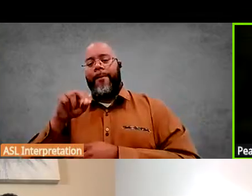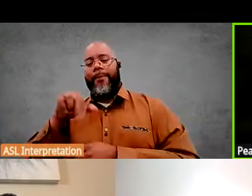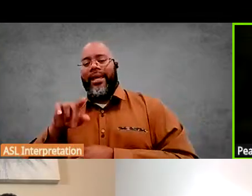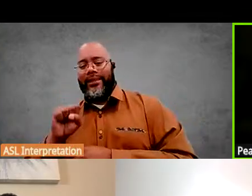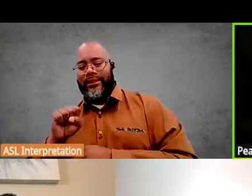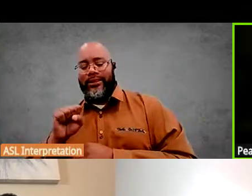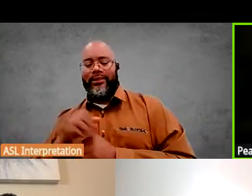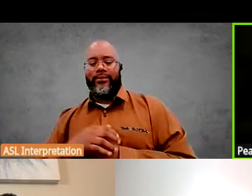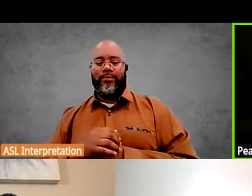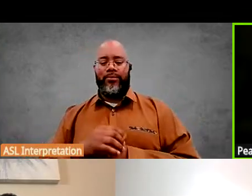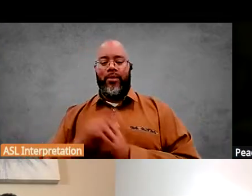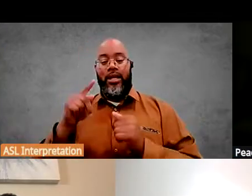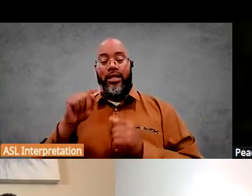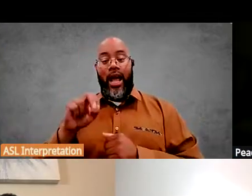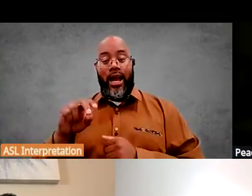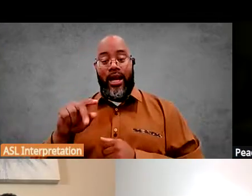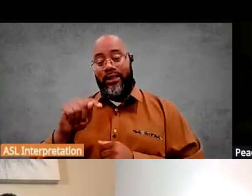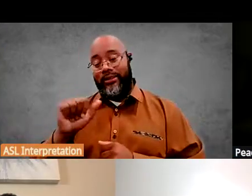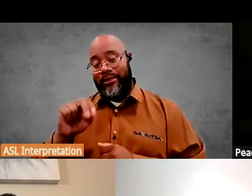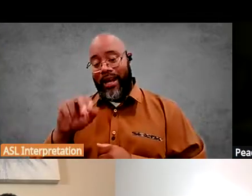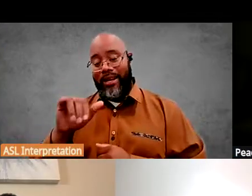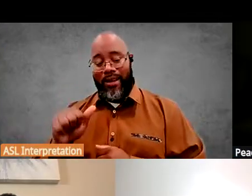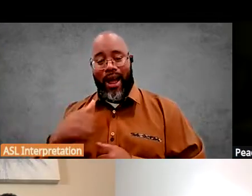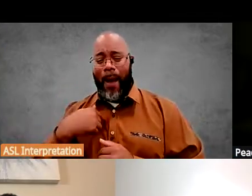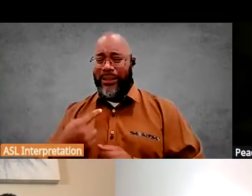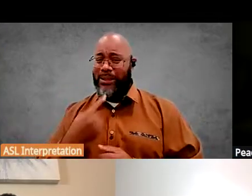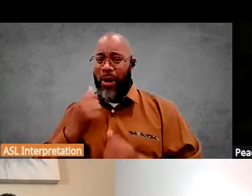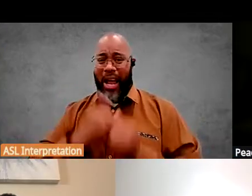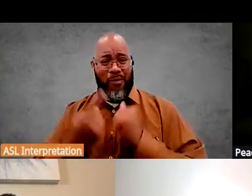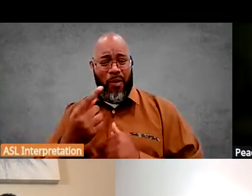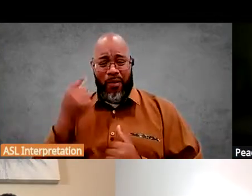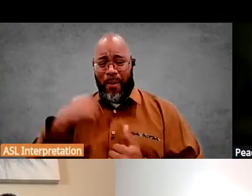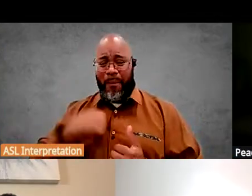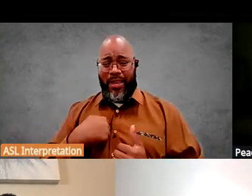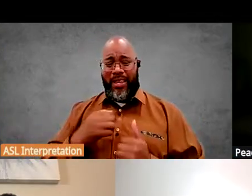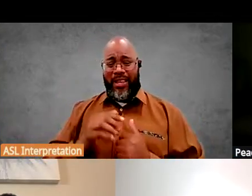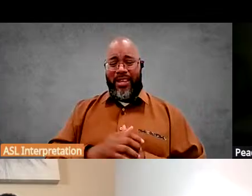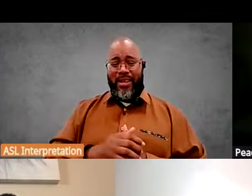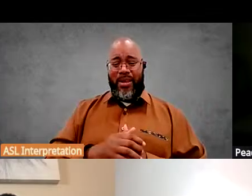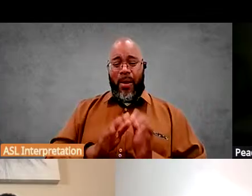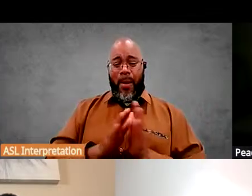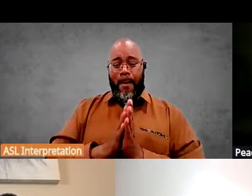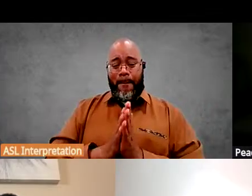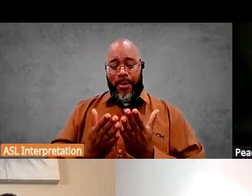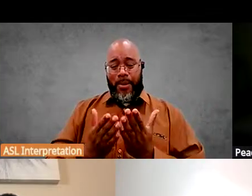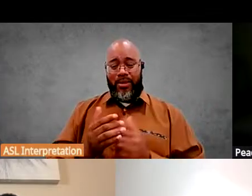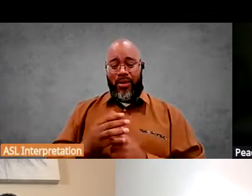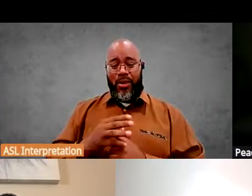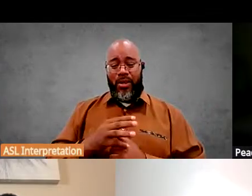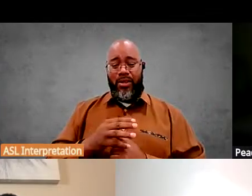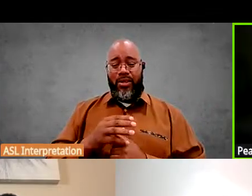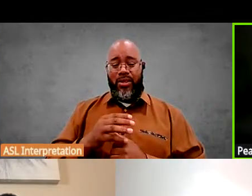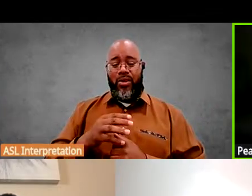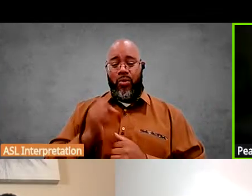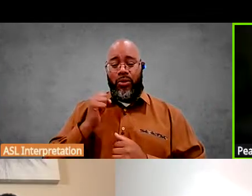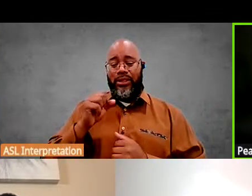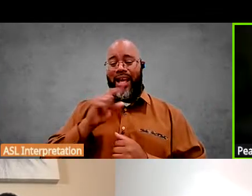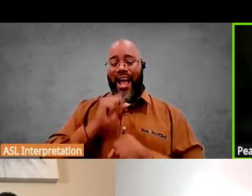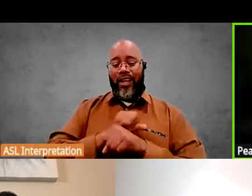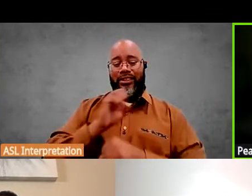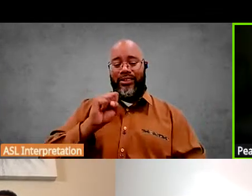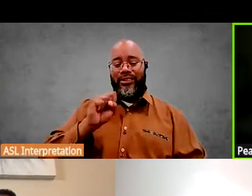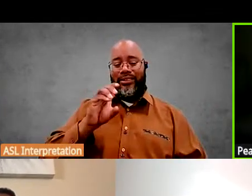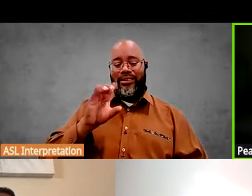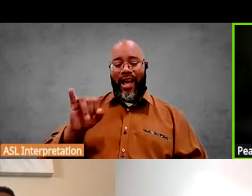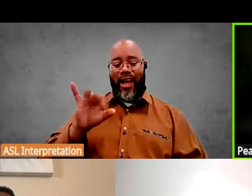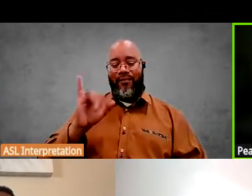Tanya, how about you? I'm gonna disappoint everyone. For me, it was not a book or a podcast. It was actually sci-fi. There's Oh, a sci-fi